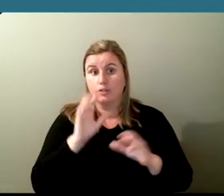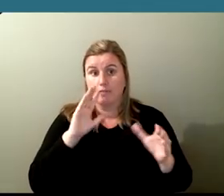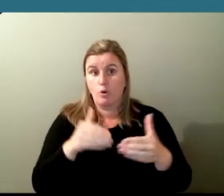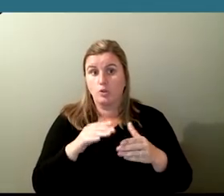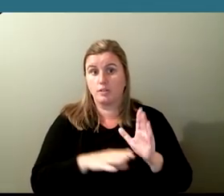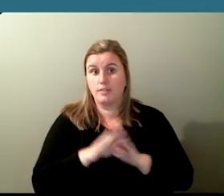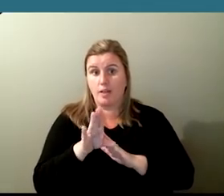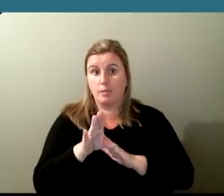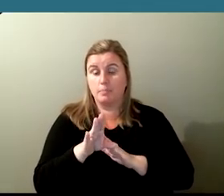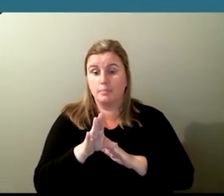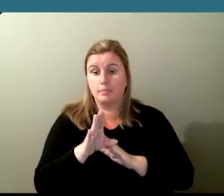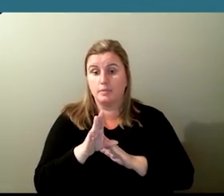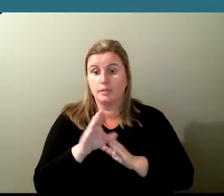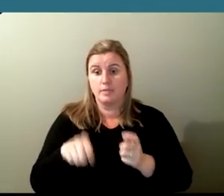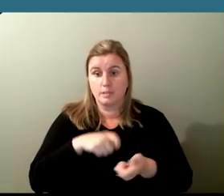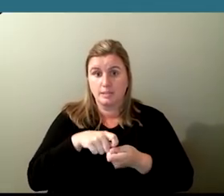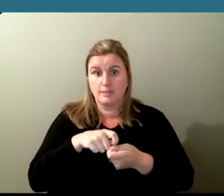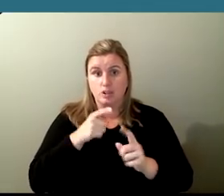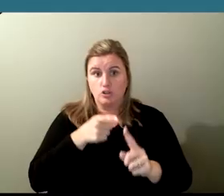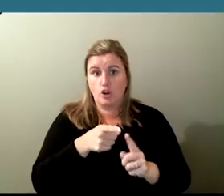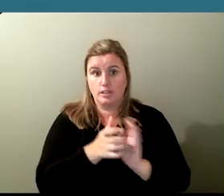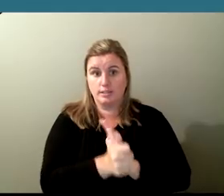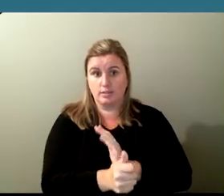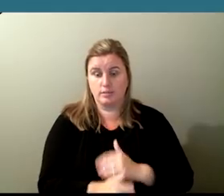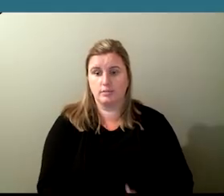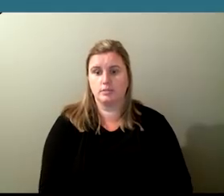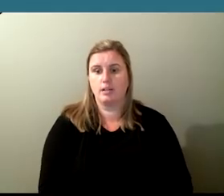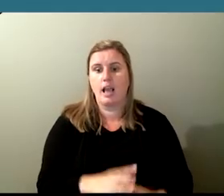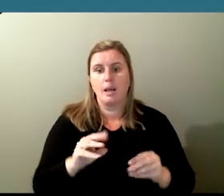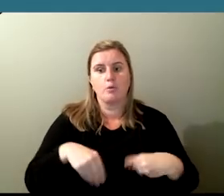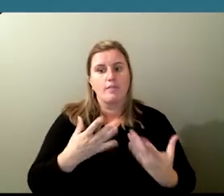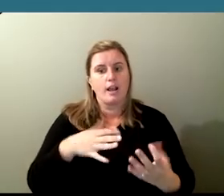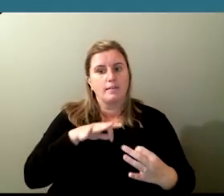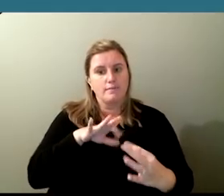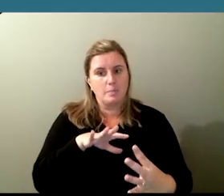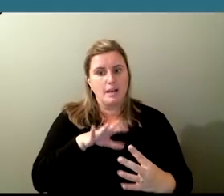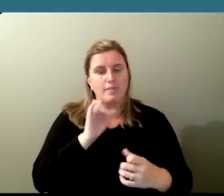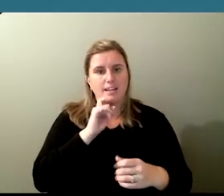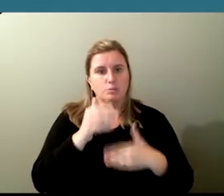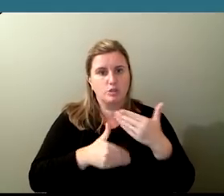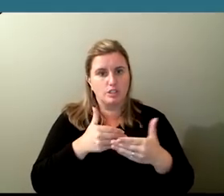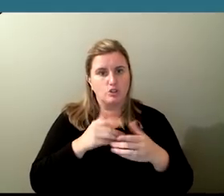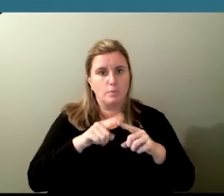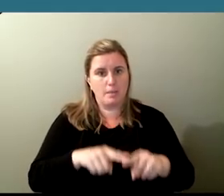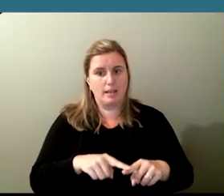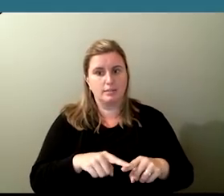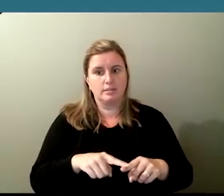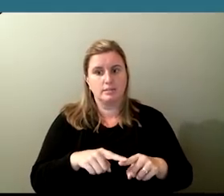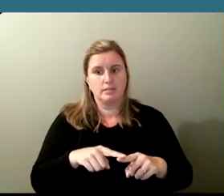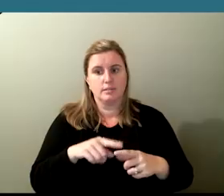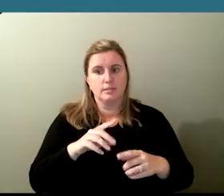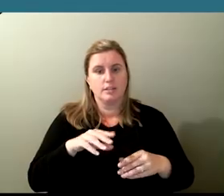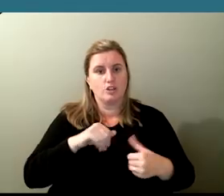development of a specific target skills and providing feedback that is procedure-based to address those specific